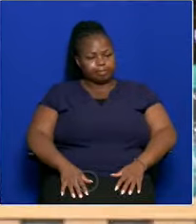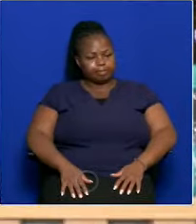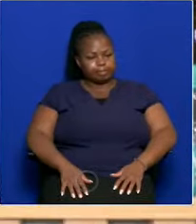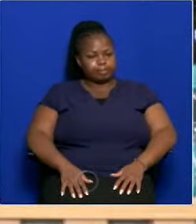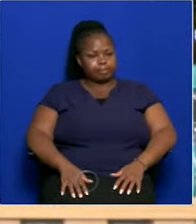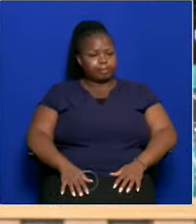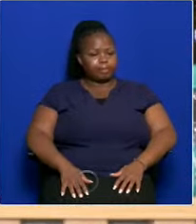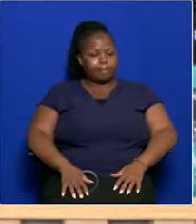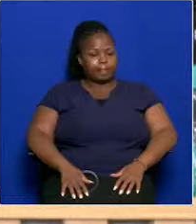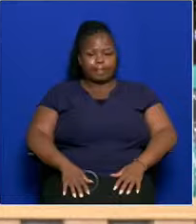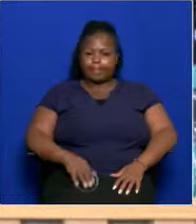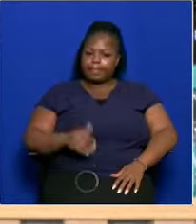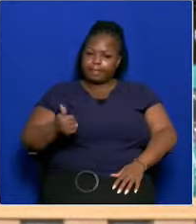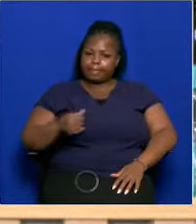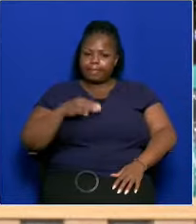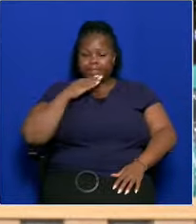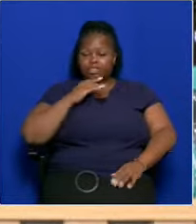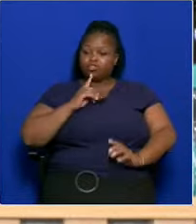an instruction?